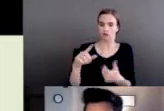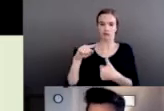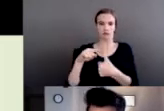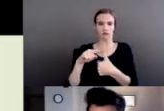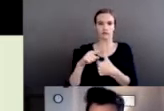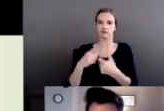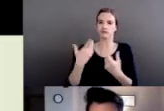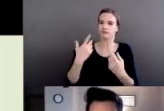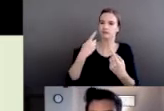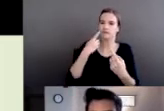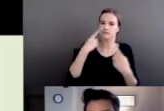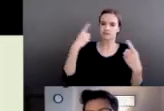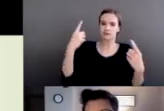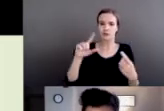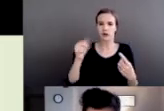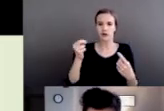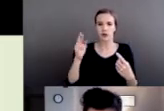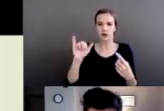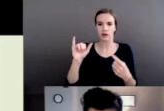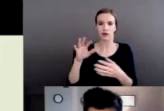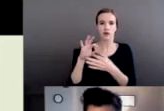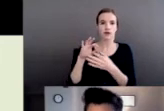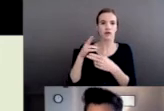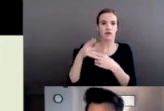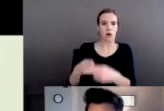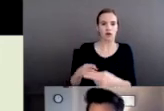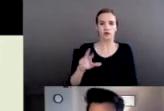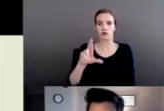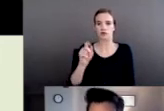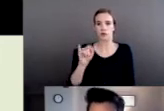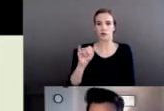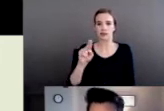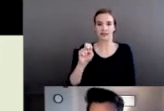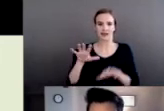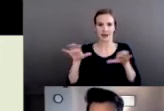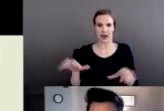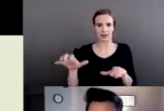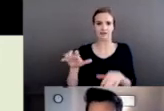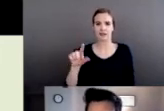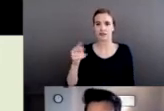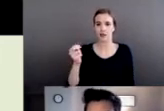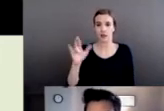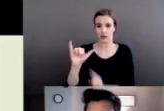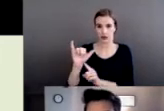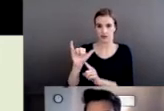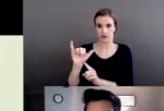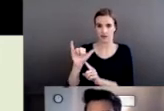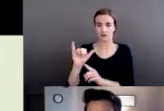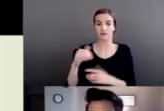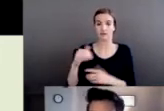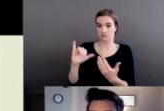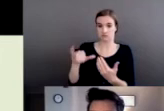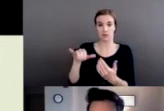within my field called routine activities theory. So according to this theory, you need these three elements: